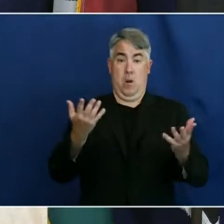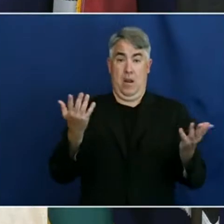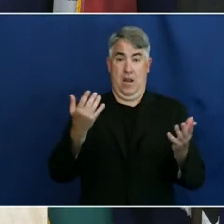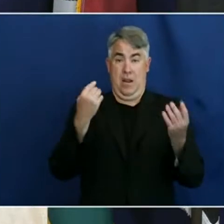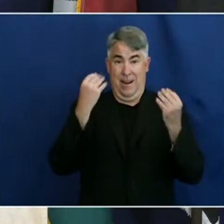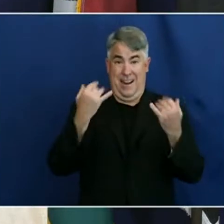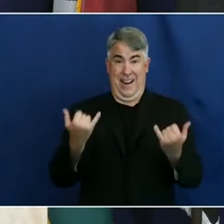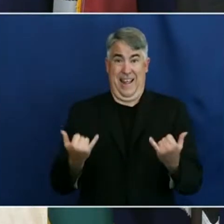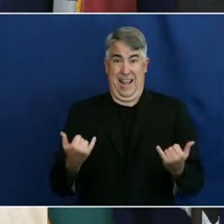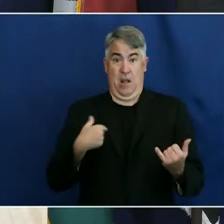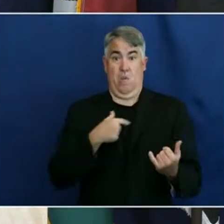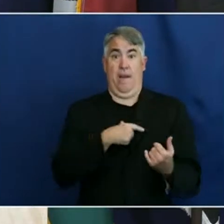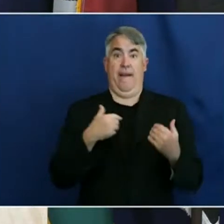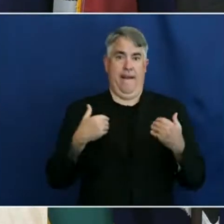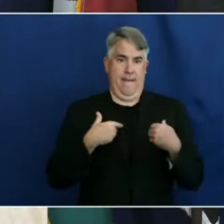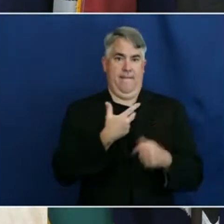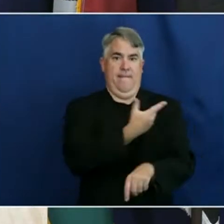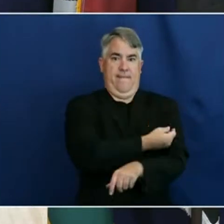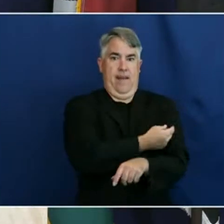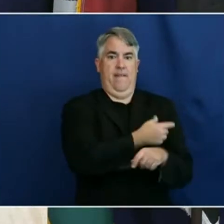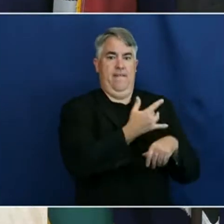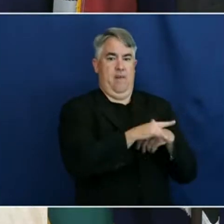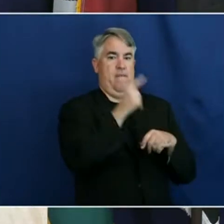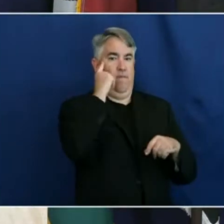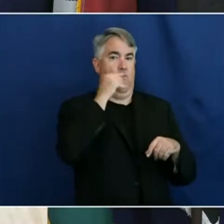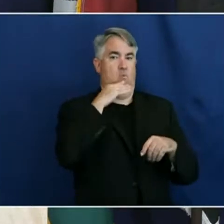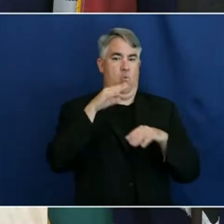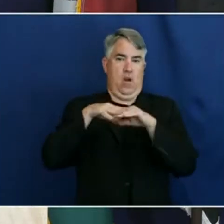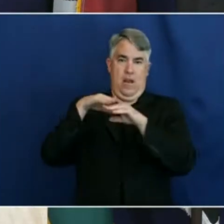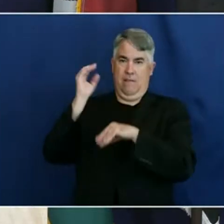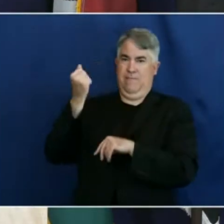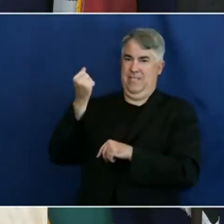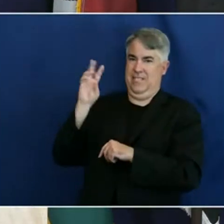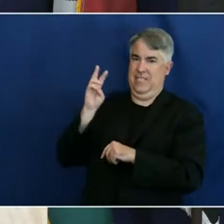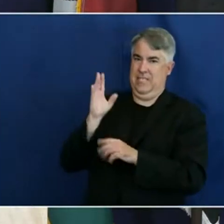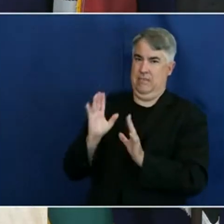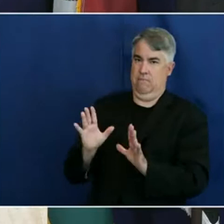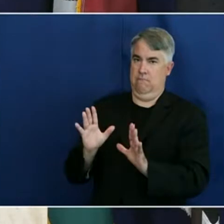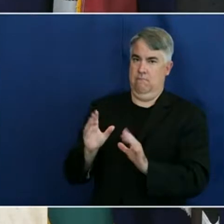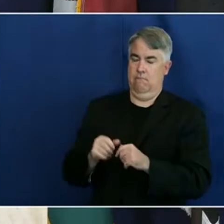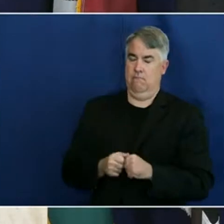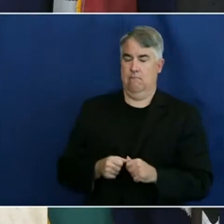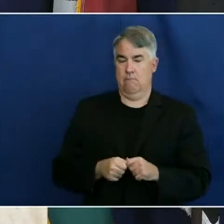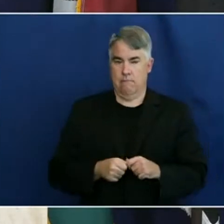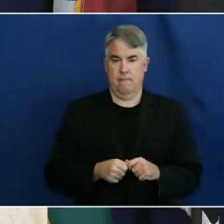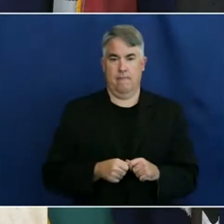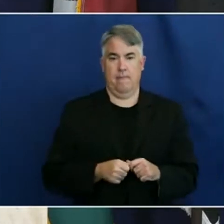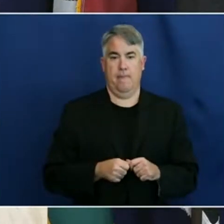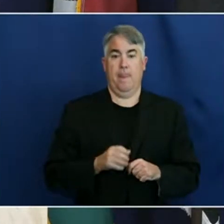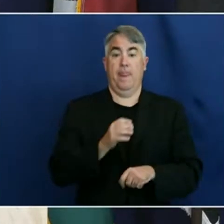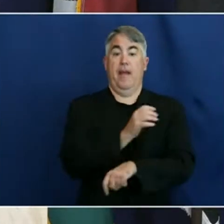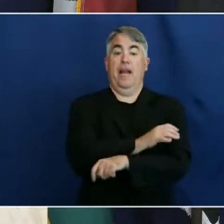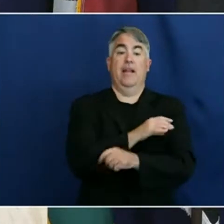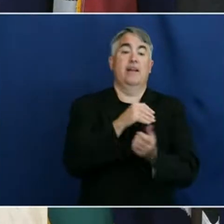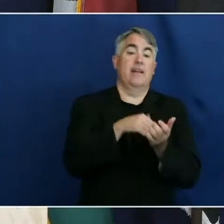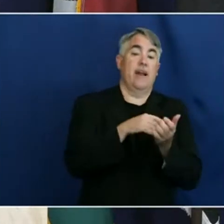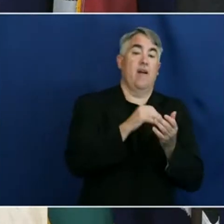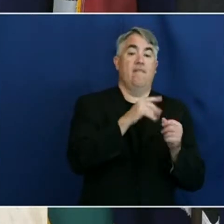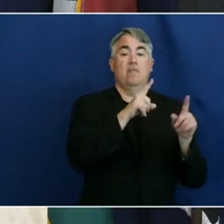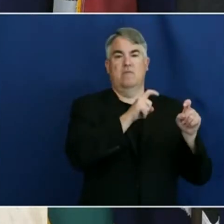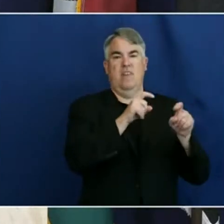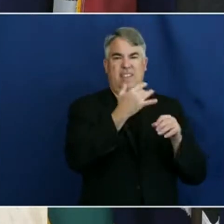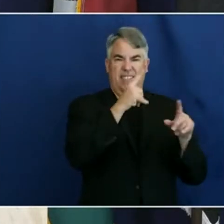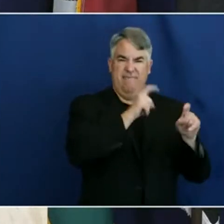we have vaccines available for individuals that are 16 years of age and older, clinical trials are currently